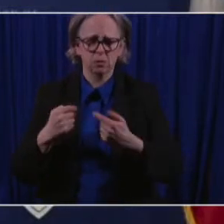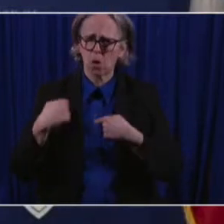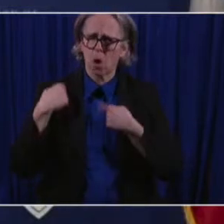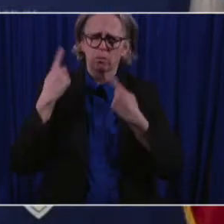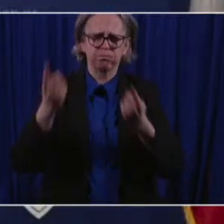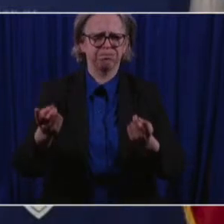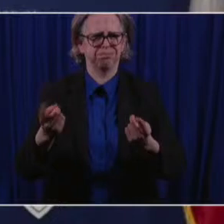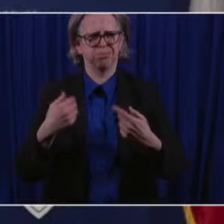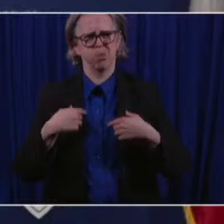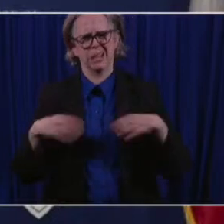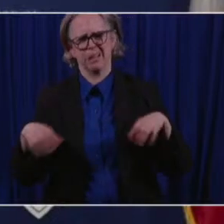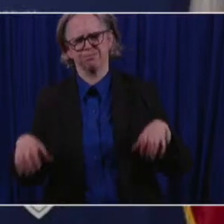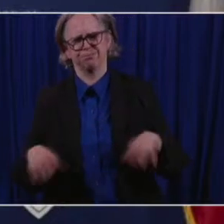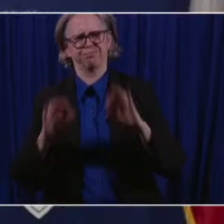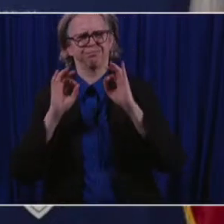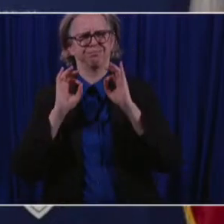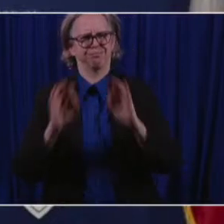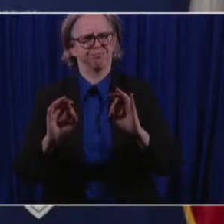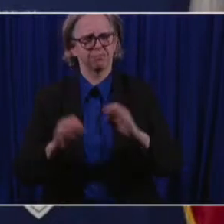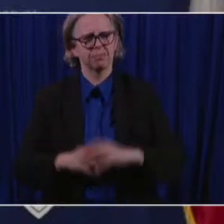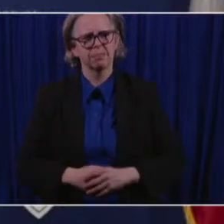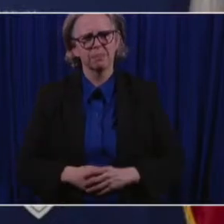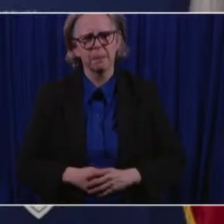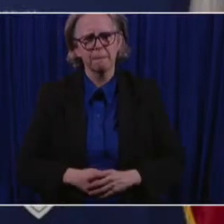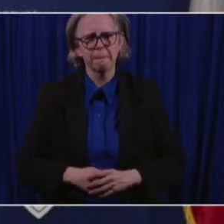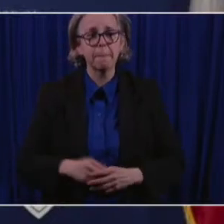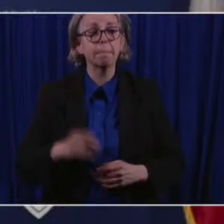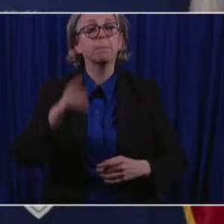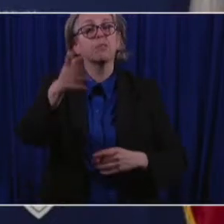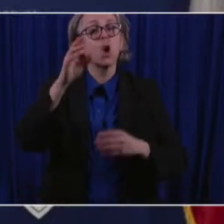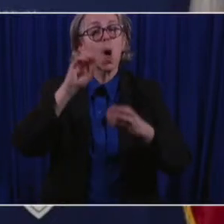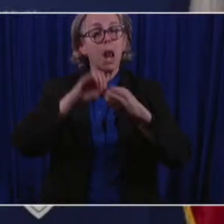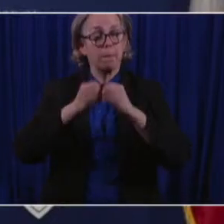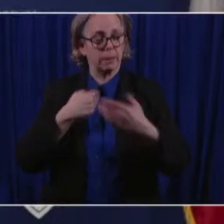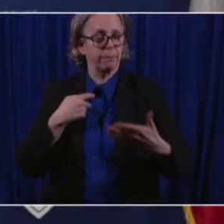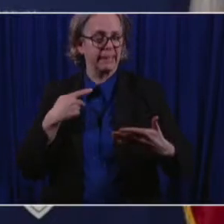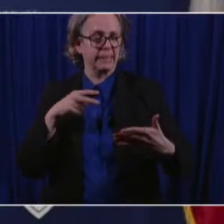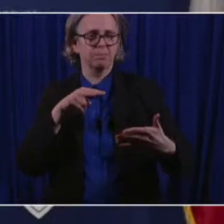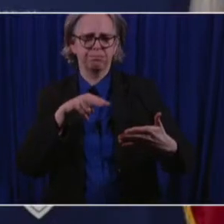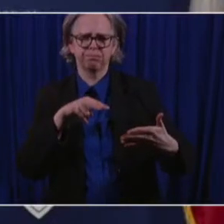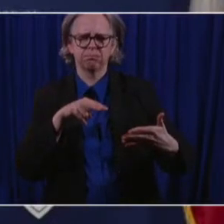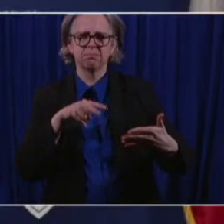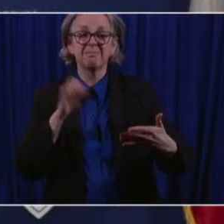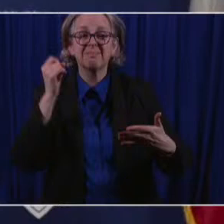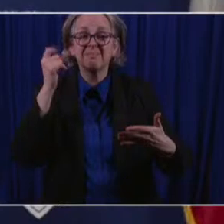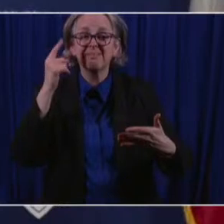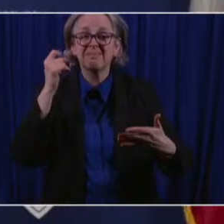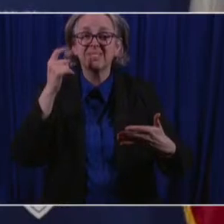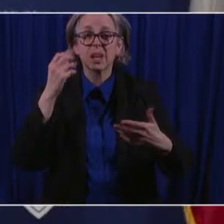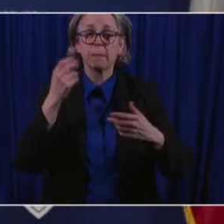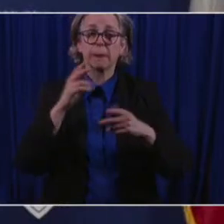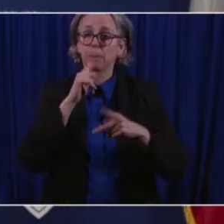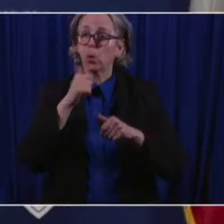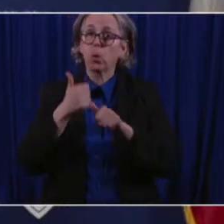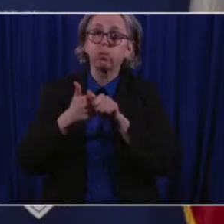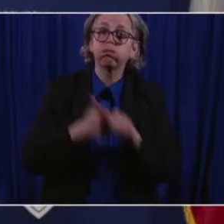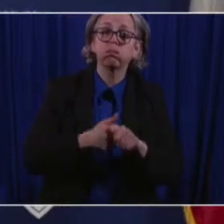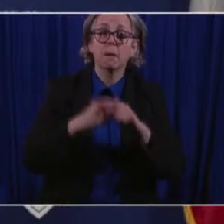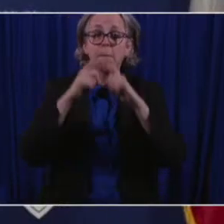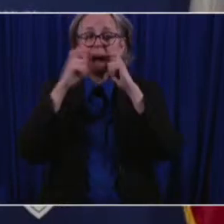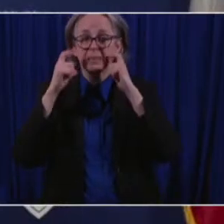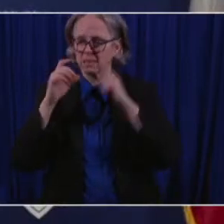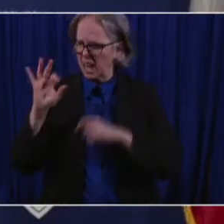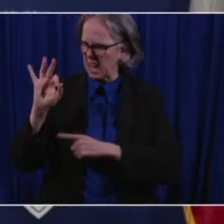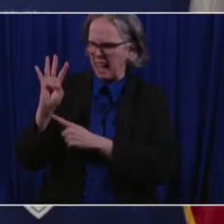numbers this morning. As of last night, we're still at 94.5% mask compliance on an average